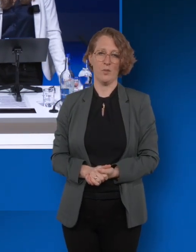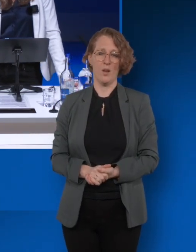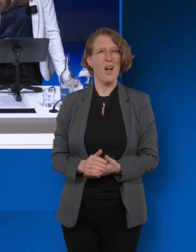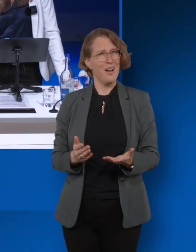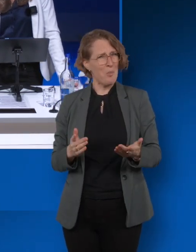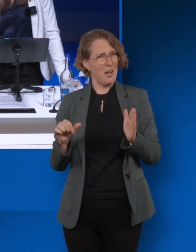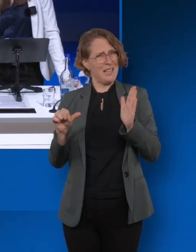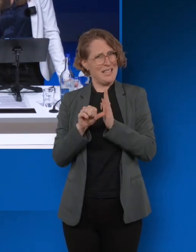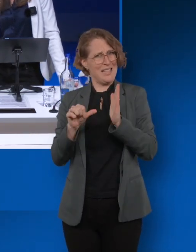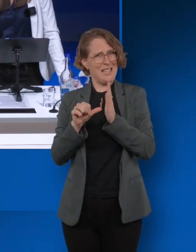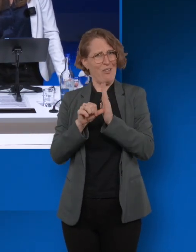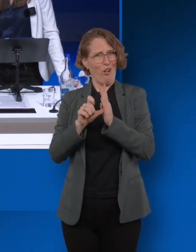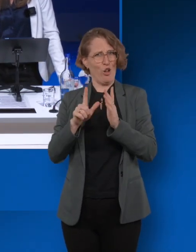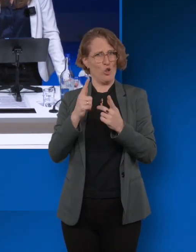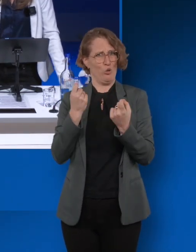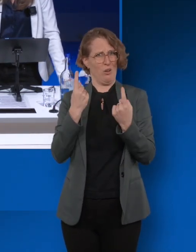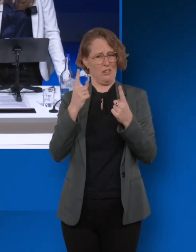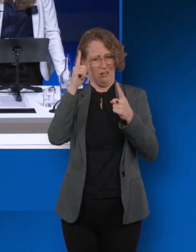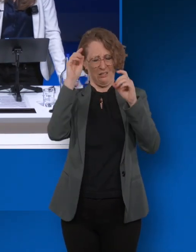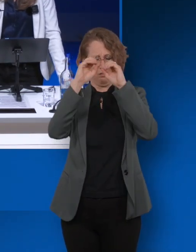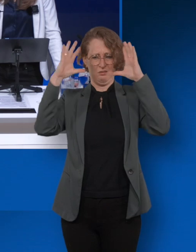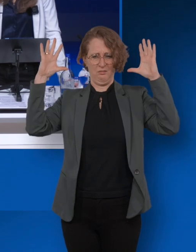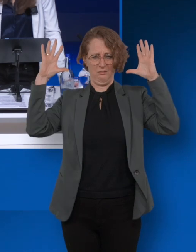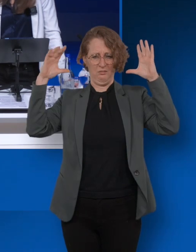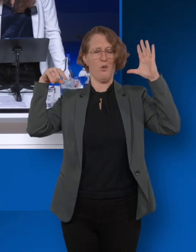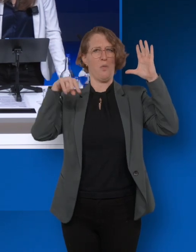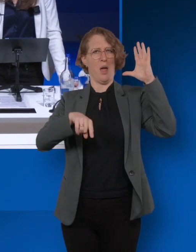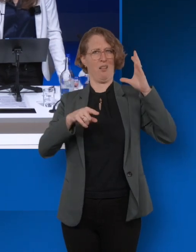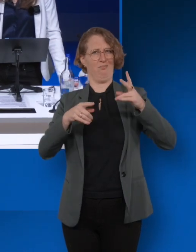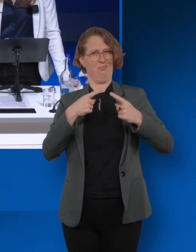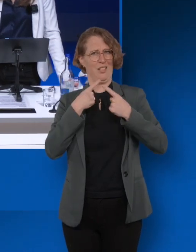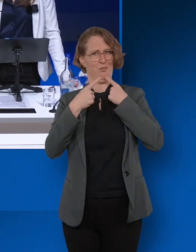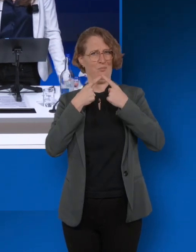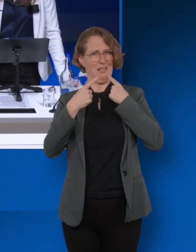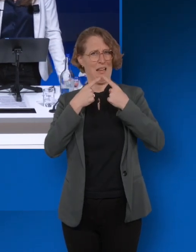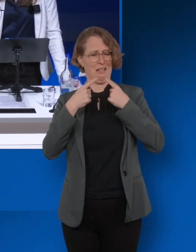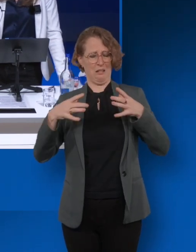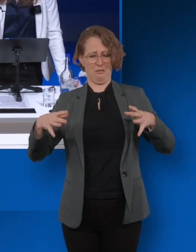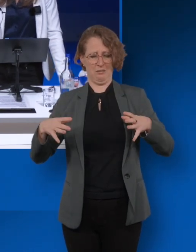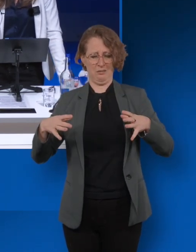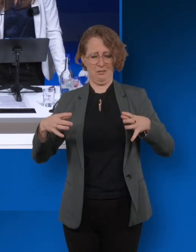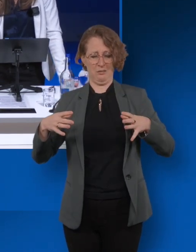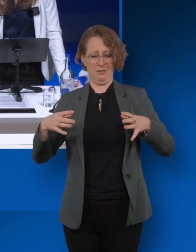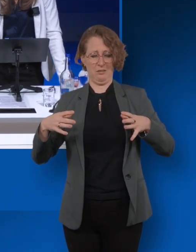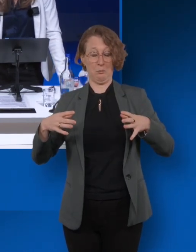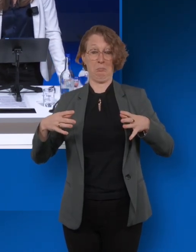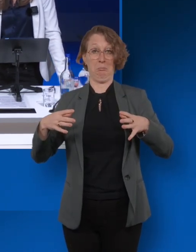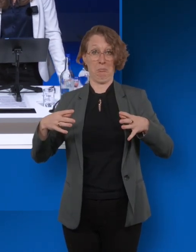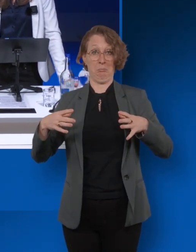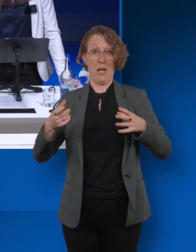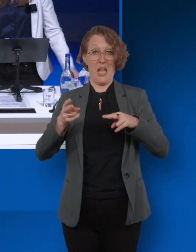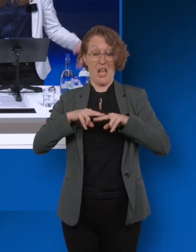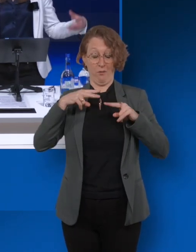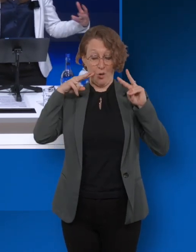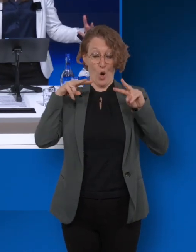Now, it's hard to know what to make of this kind of data. Perhaps at the very least, we